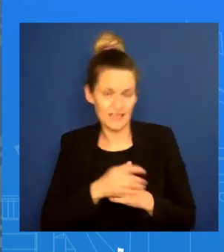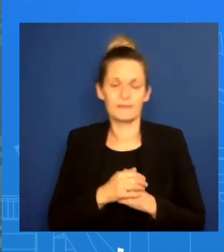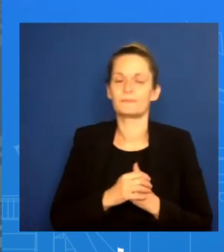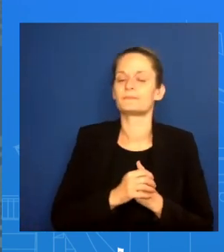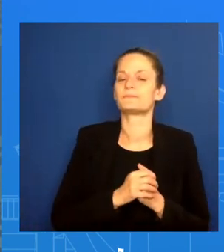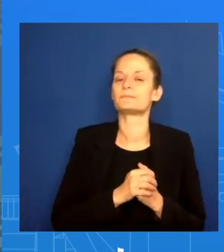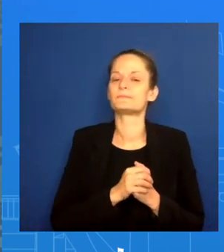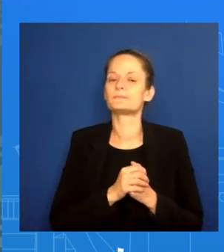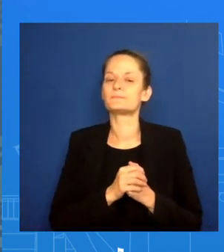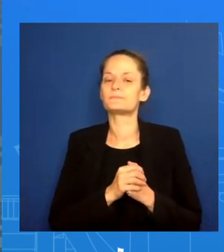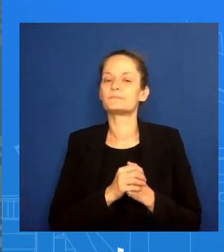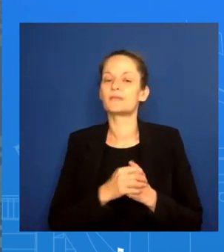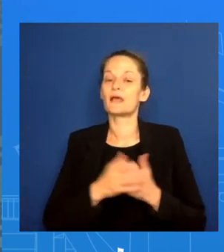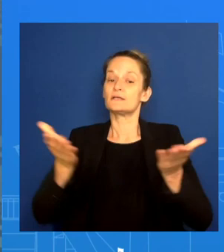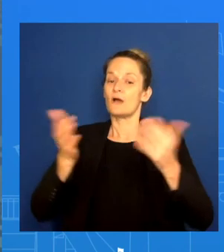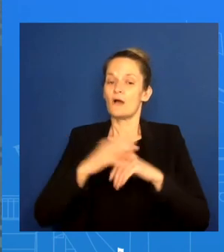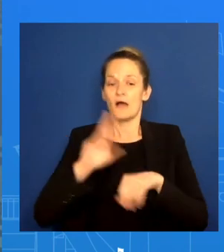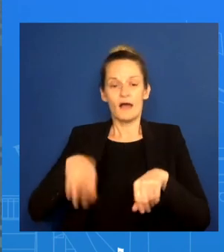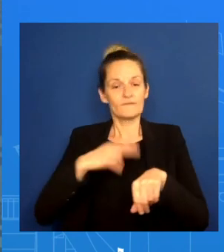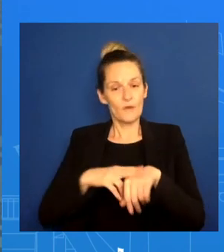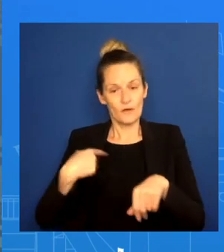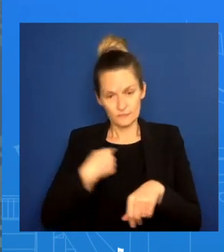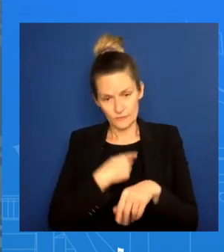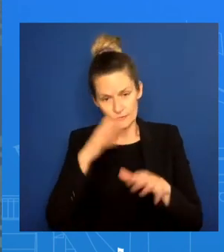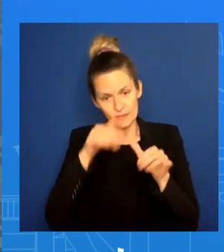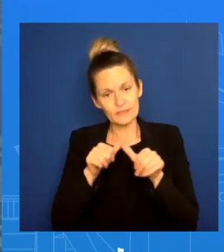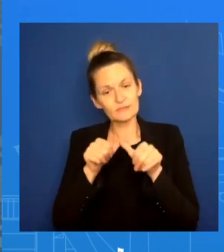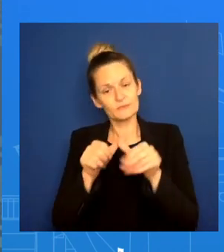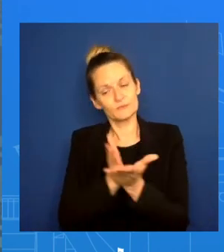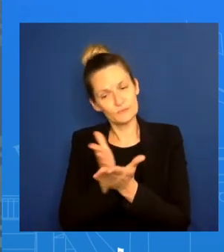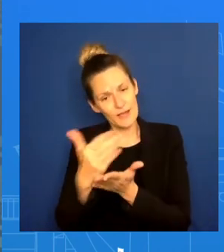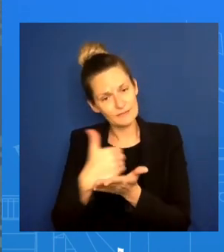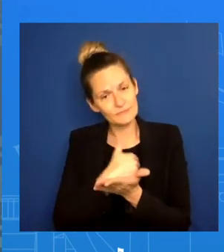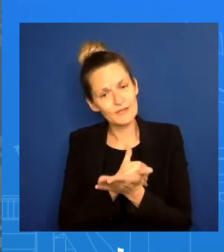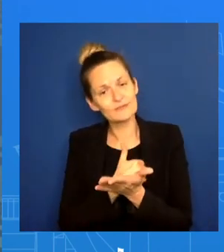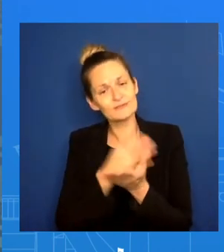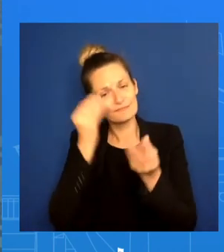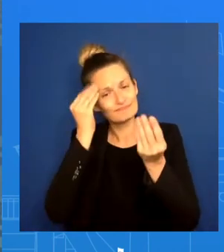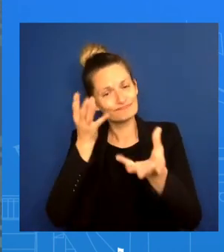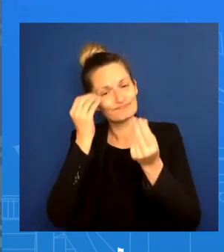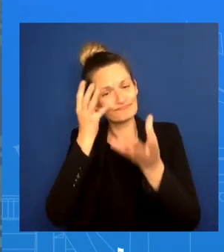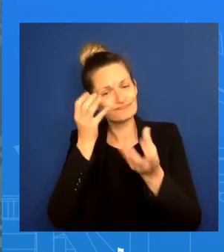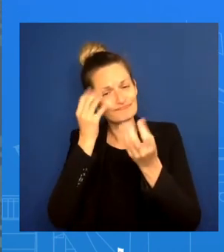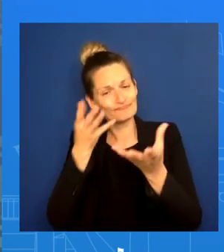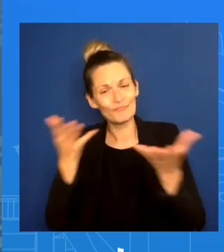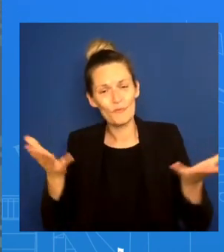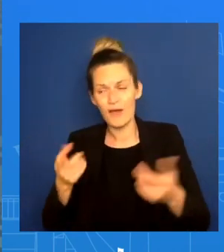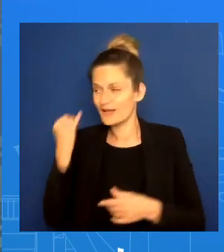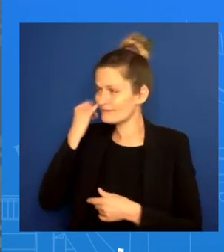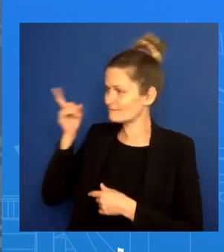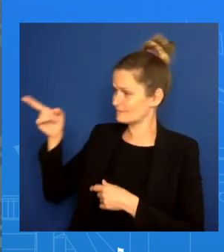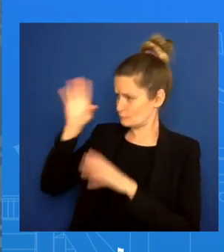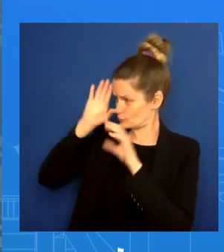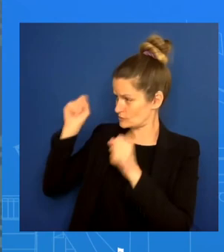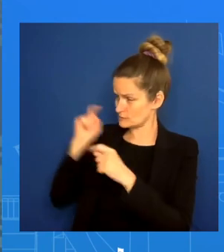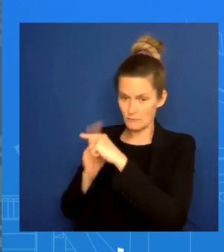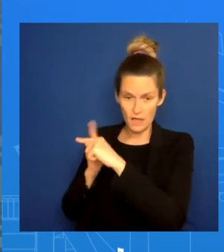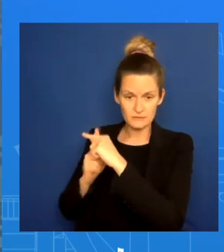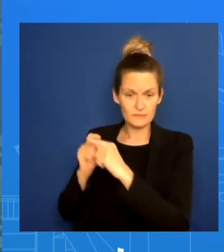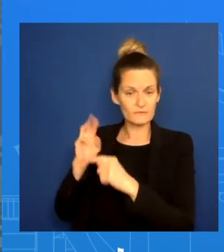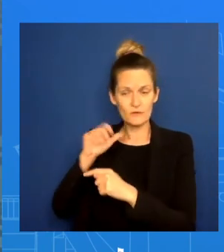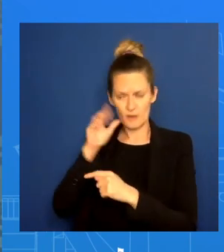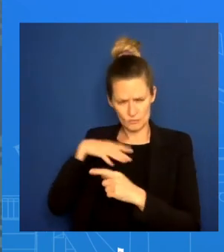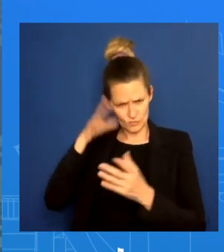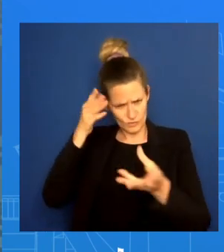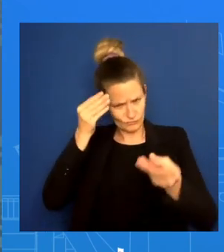know when the president tests positive. We know there's been questions about a potential relapse.